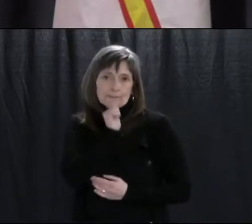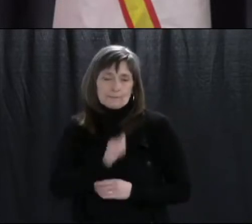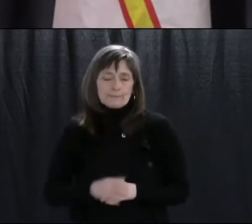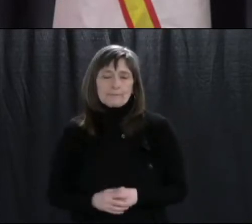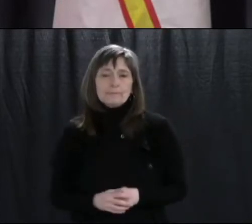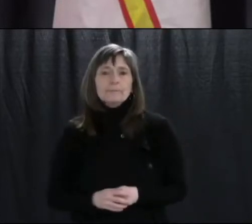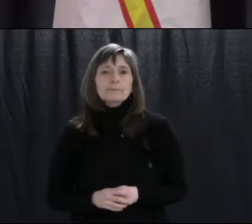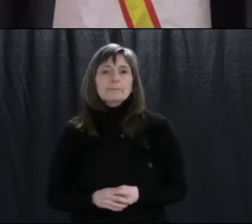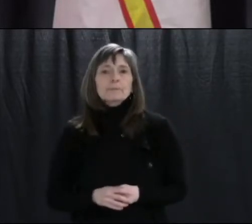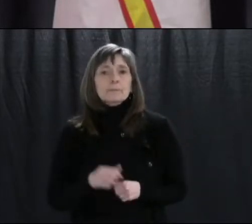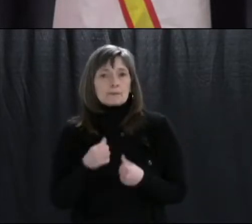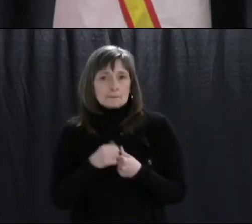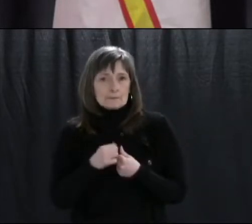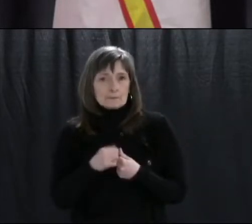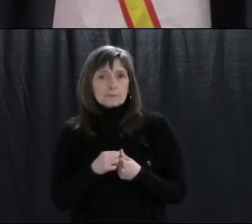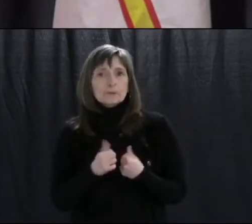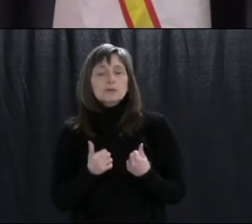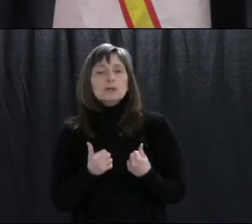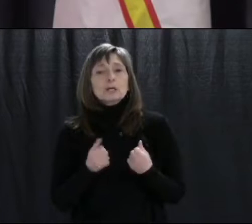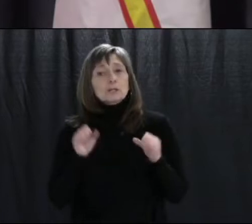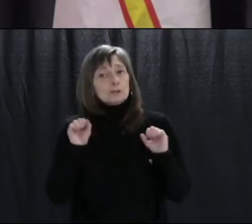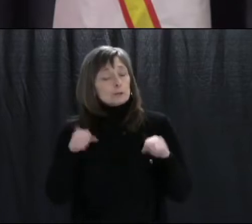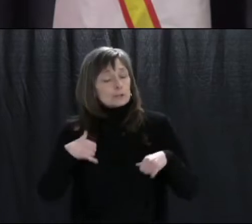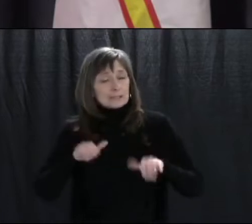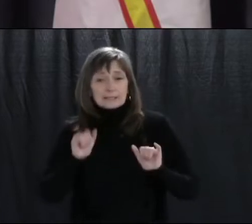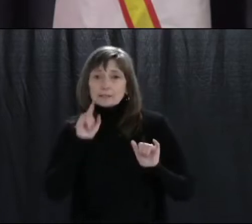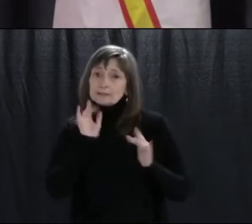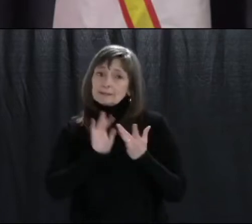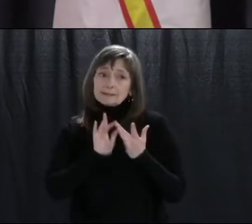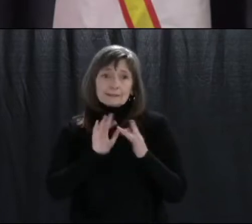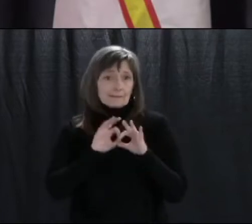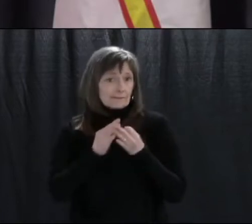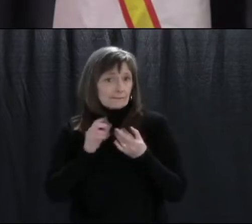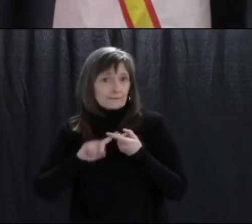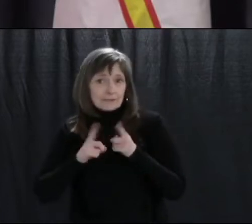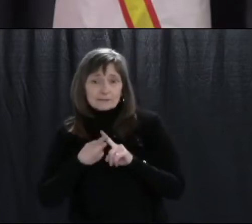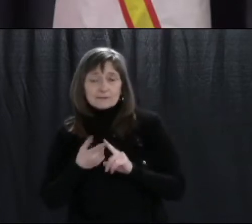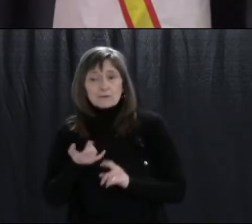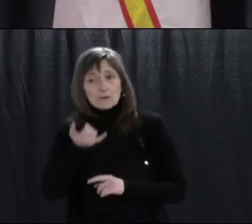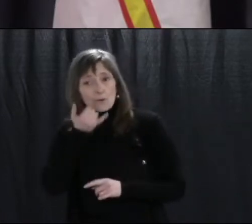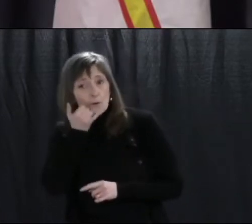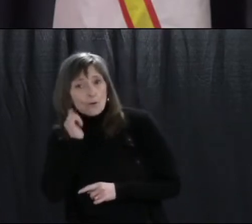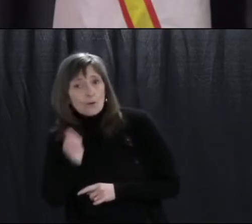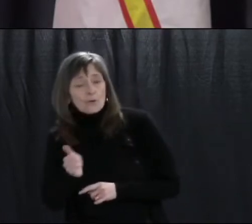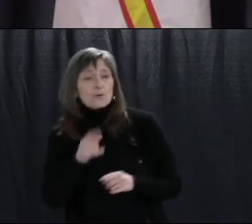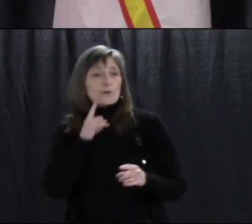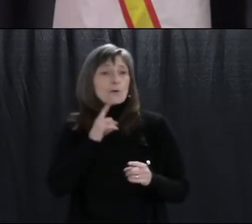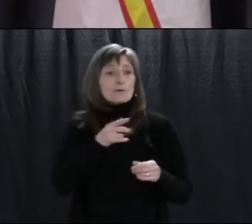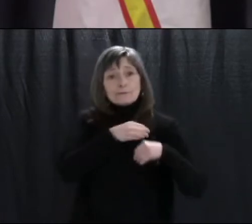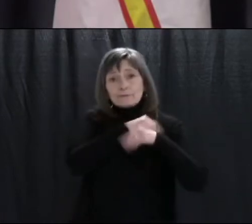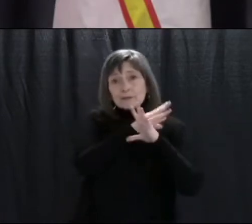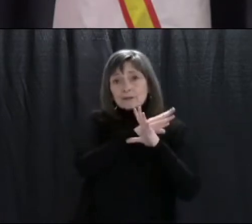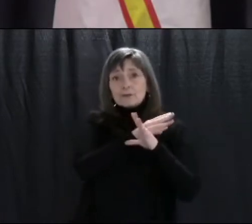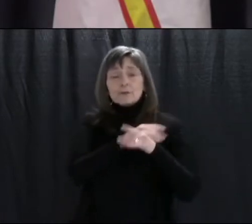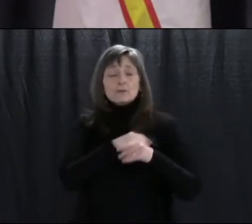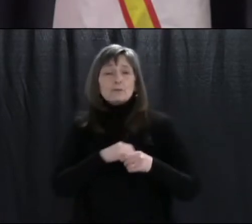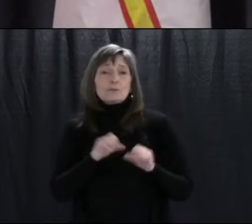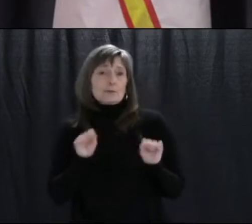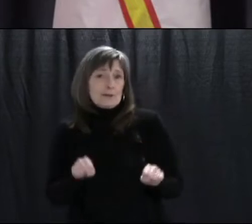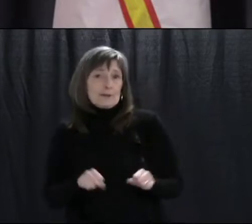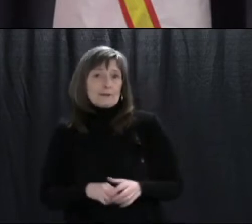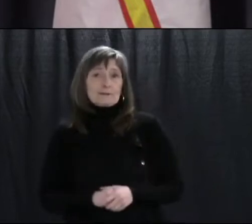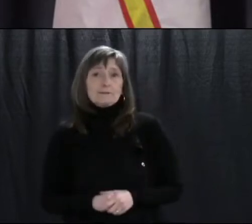remember we can stay connected with family and friends by picking up the phone or by using video to call family